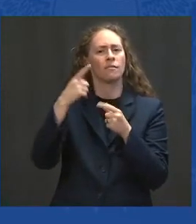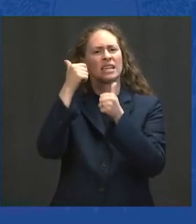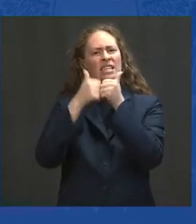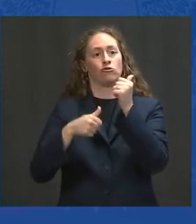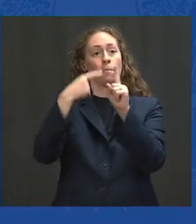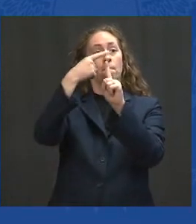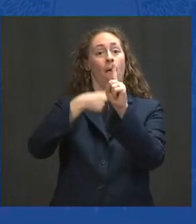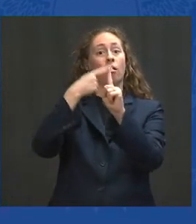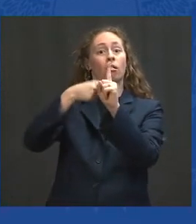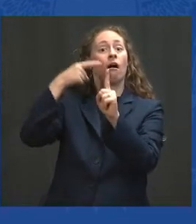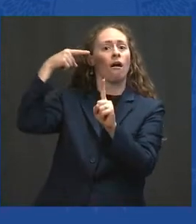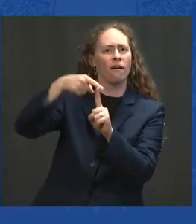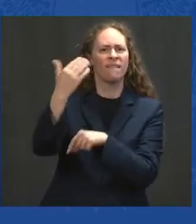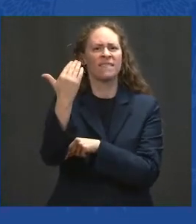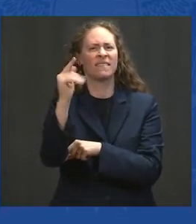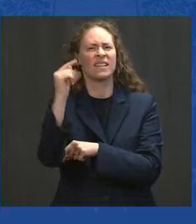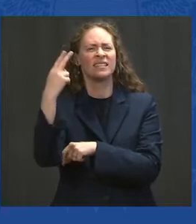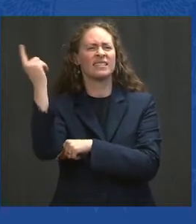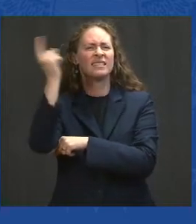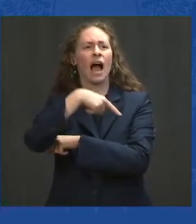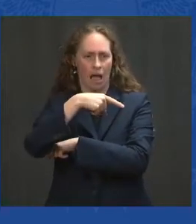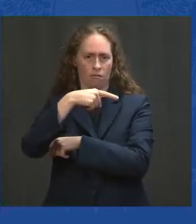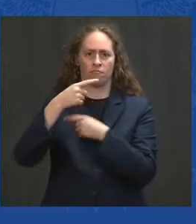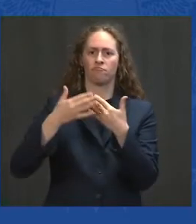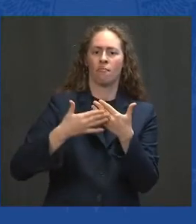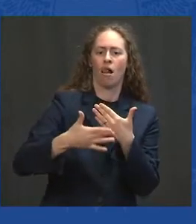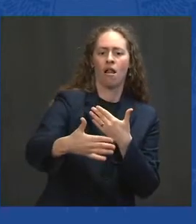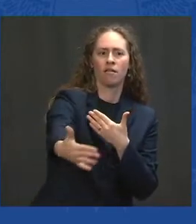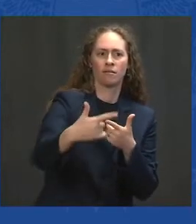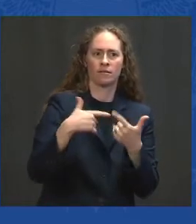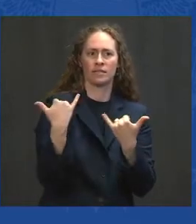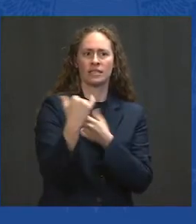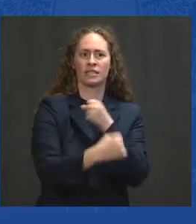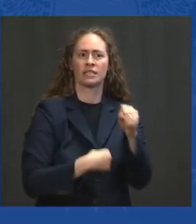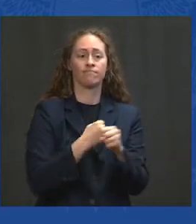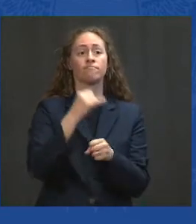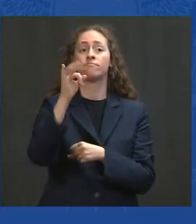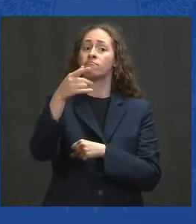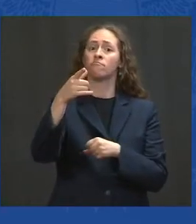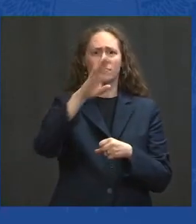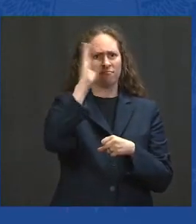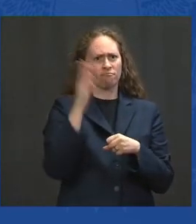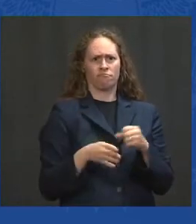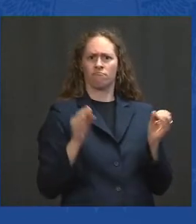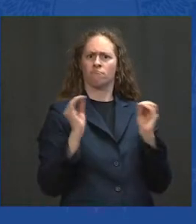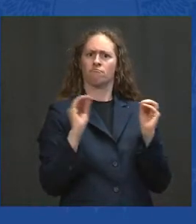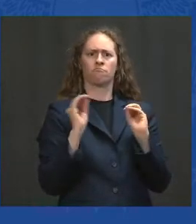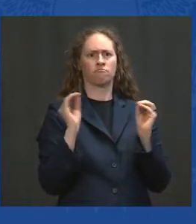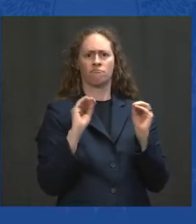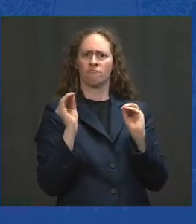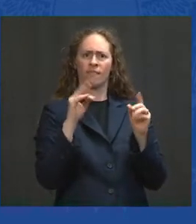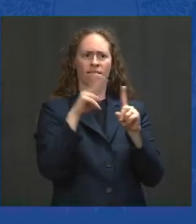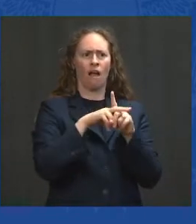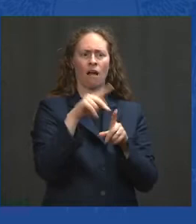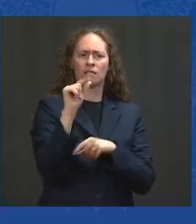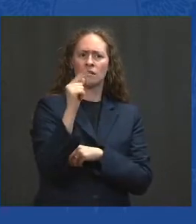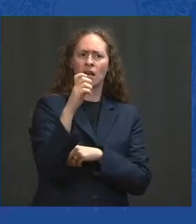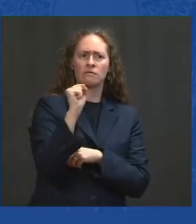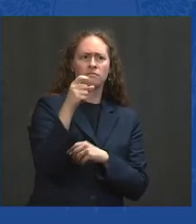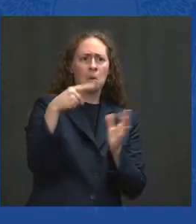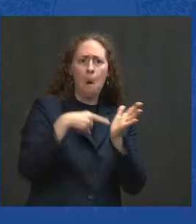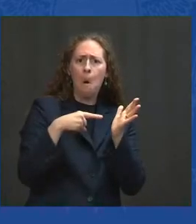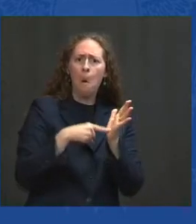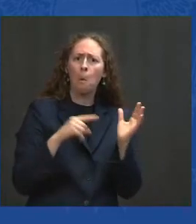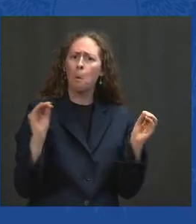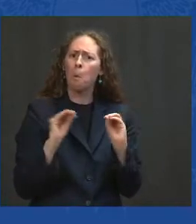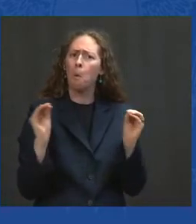year. And if you're not required to file taxes at all in the past, you haven't filed because you didn't owe any taxes,